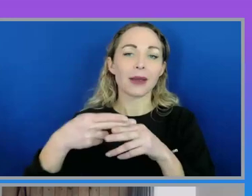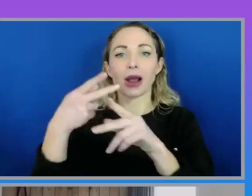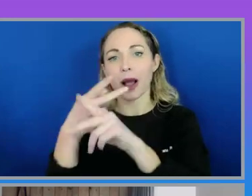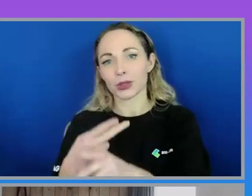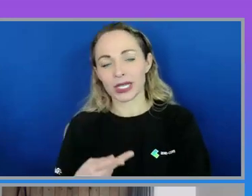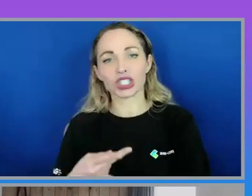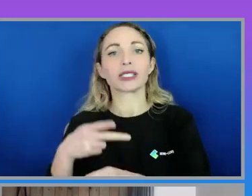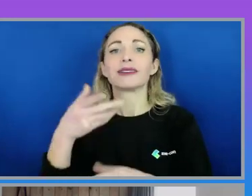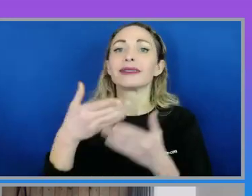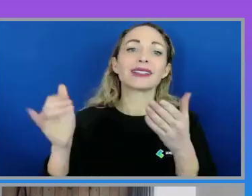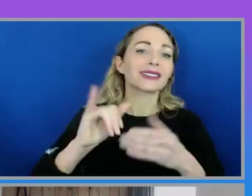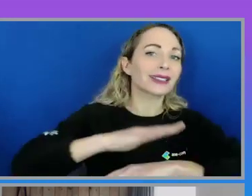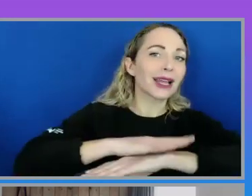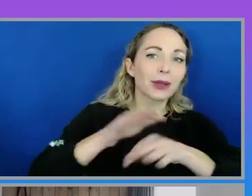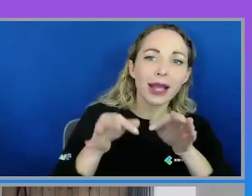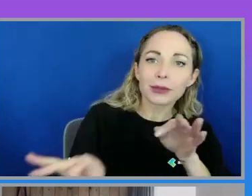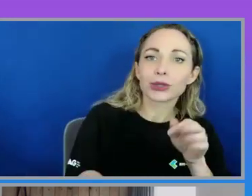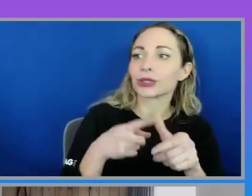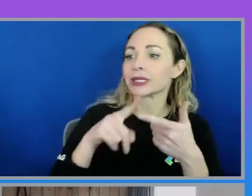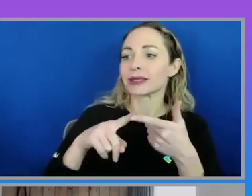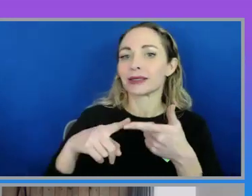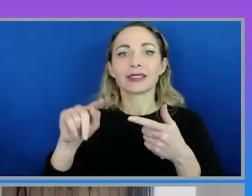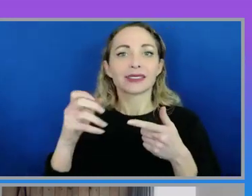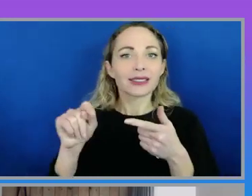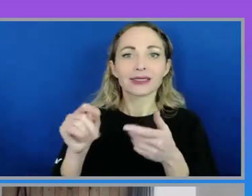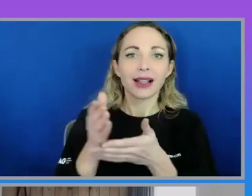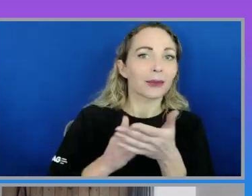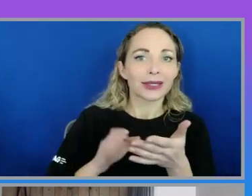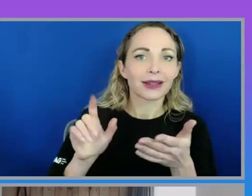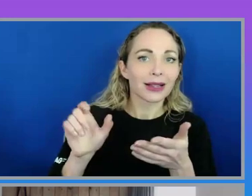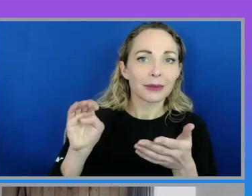Things like a table caption, text element.